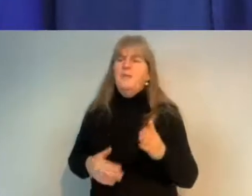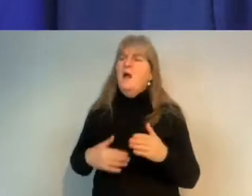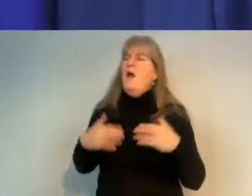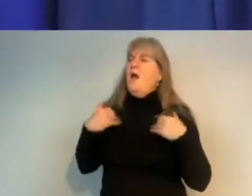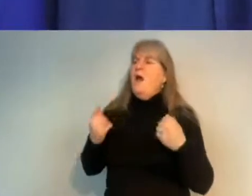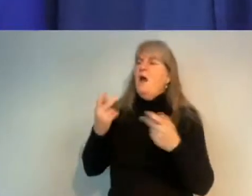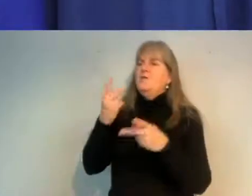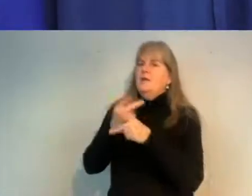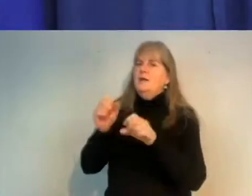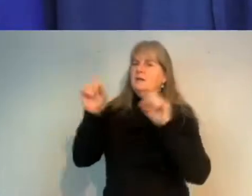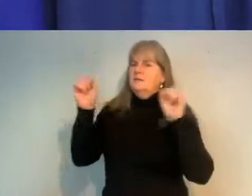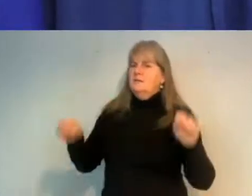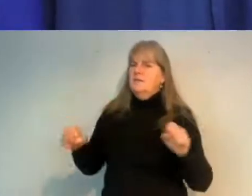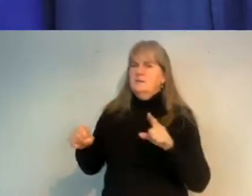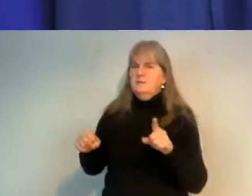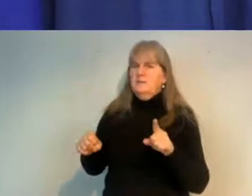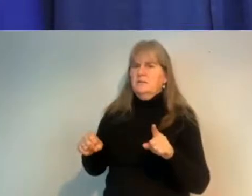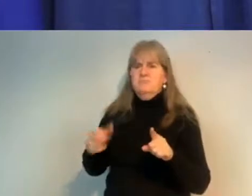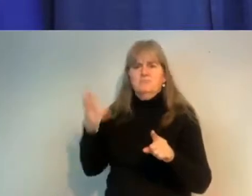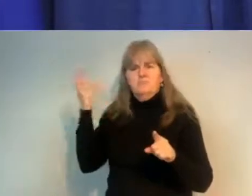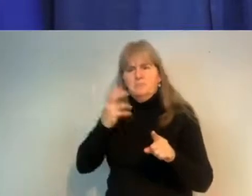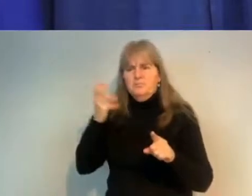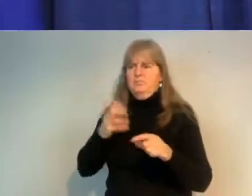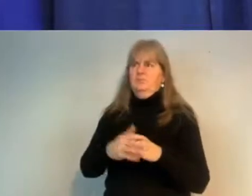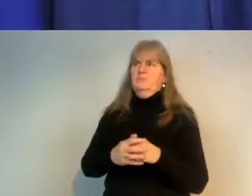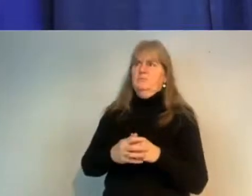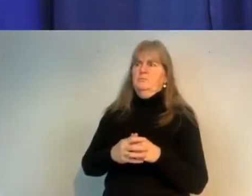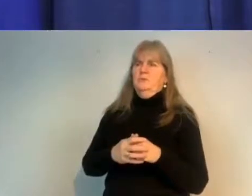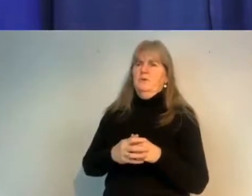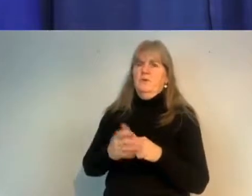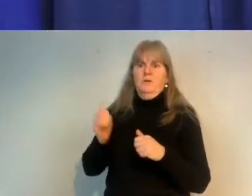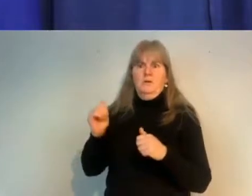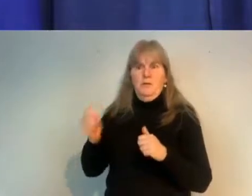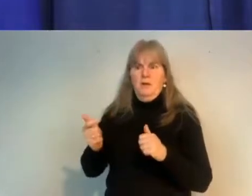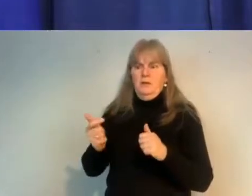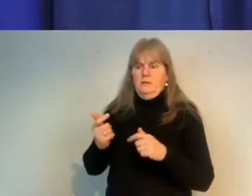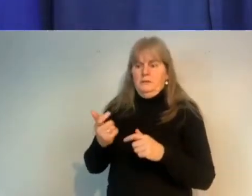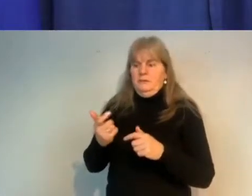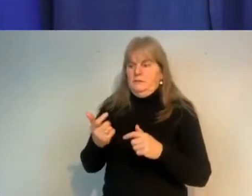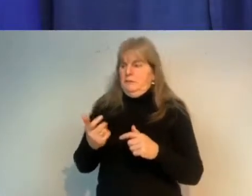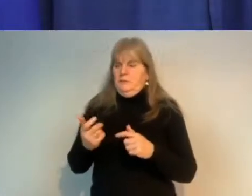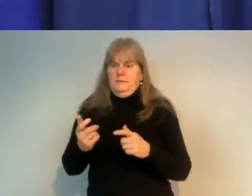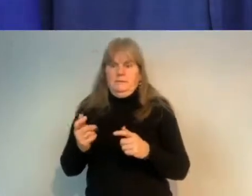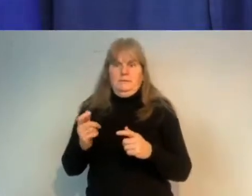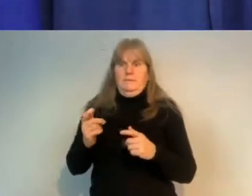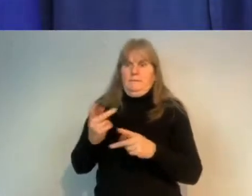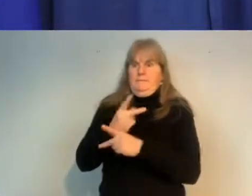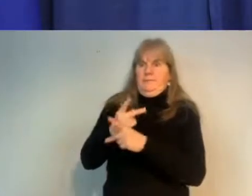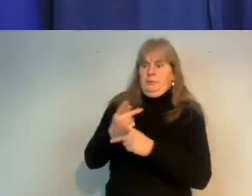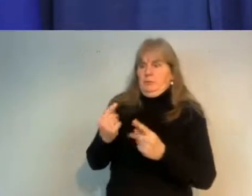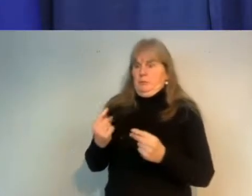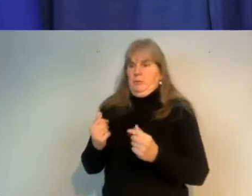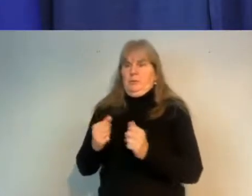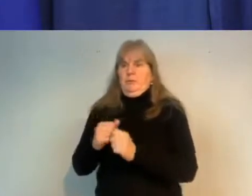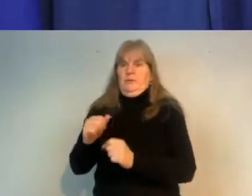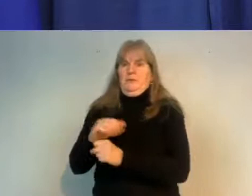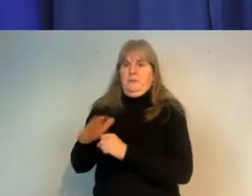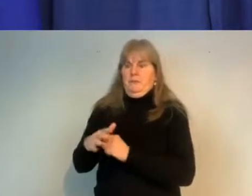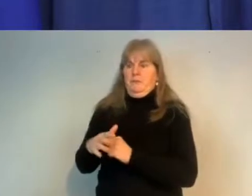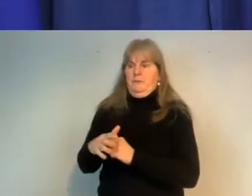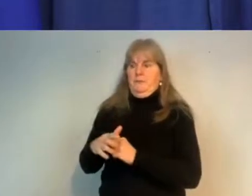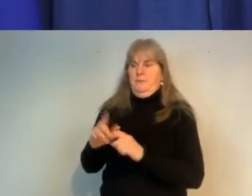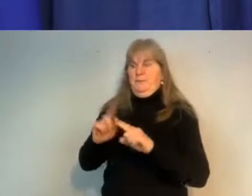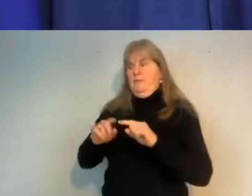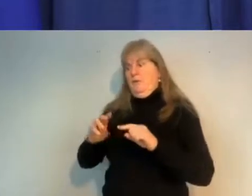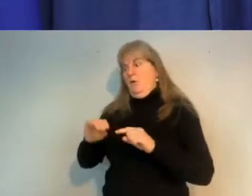is extraordinary. We're all grappling with this virus, not only just the different variants, but long-term